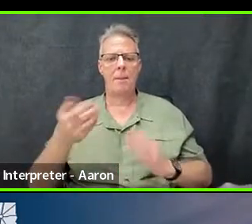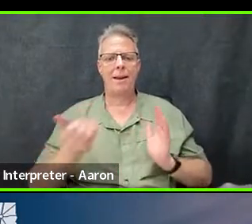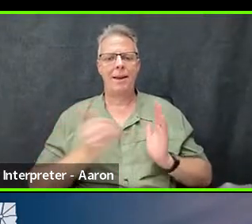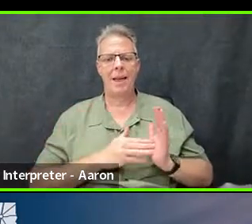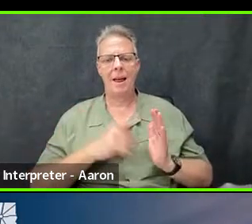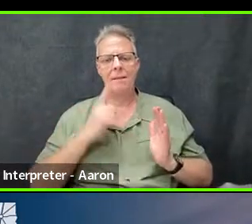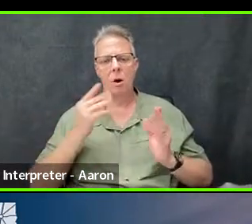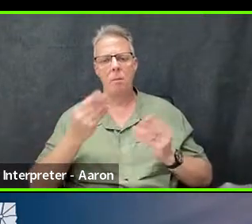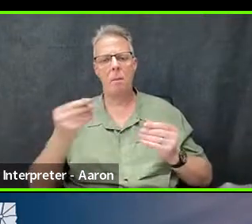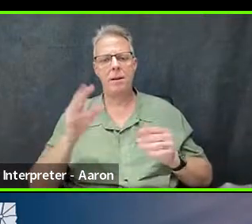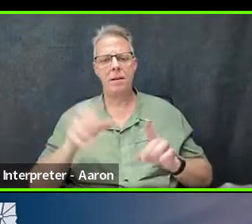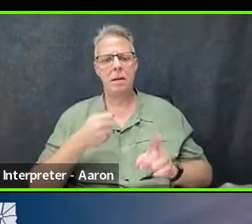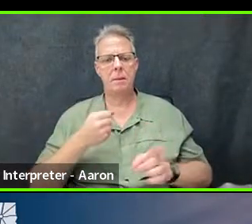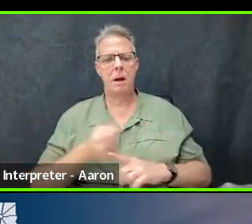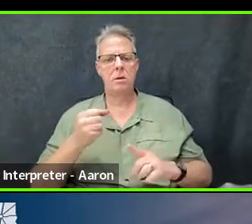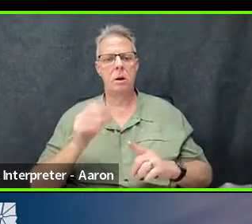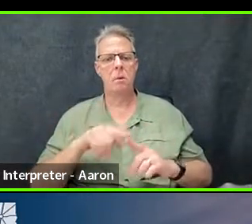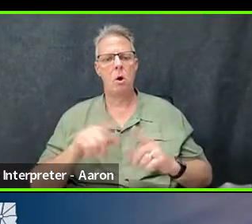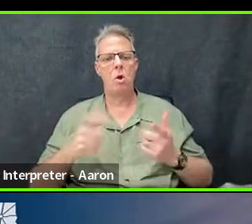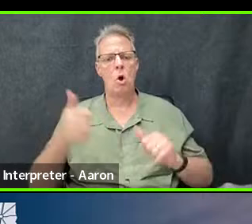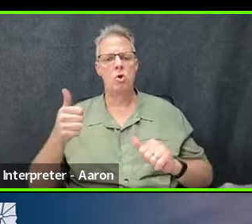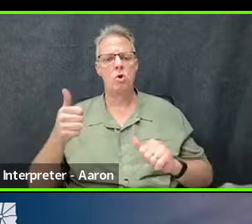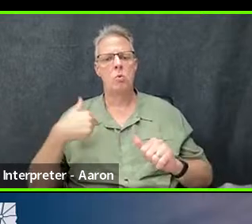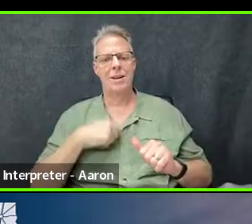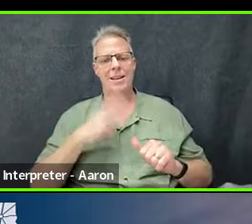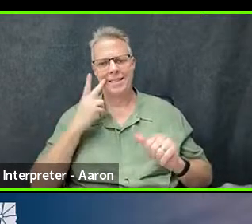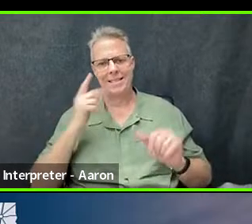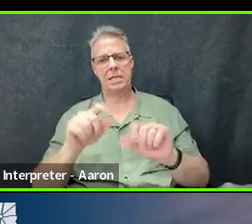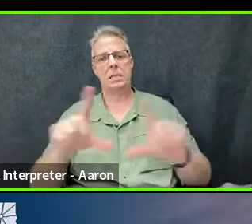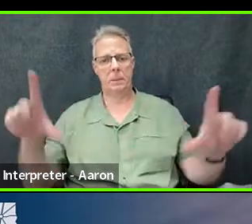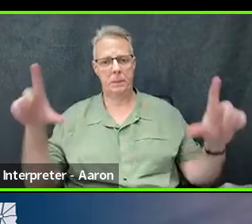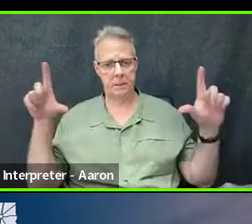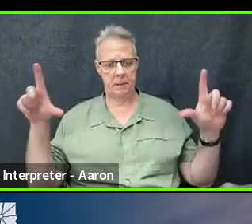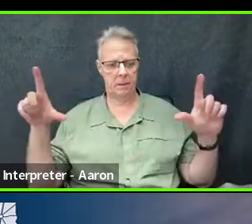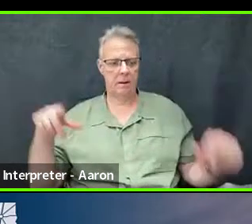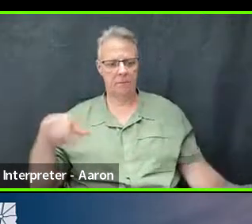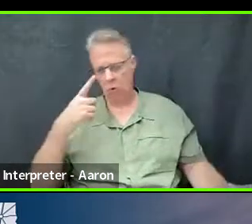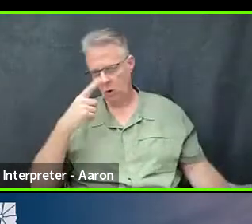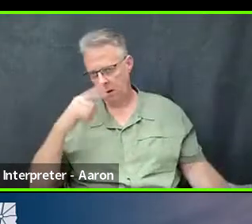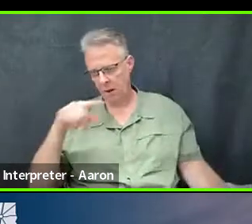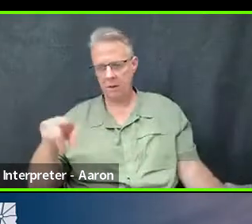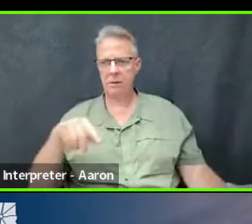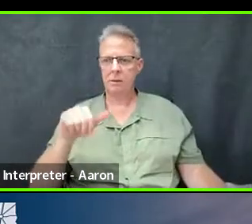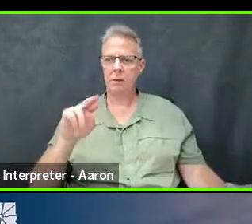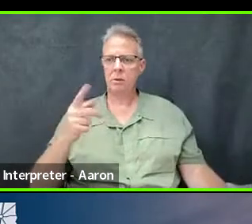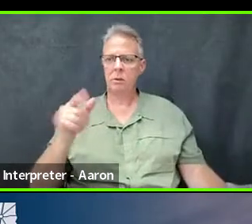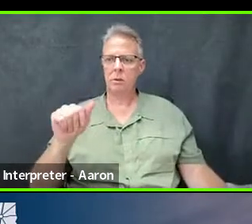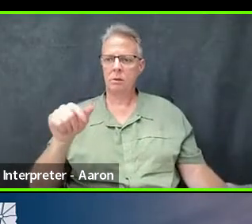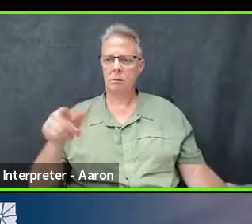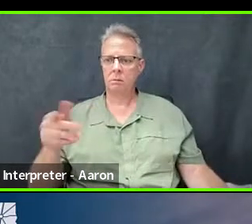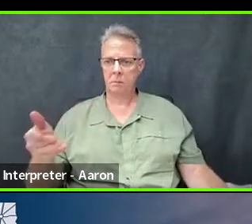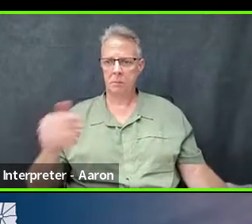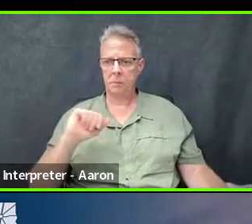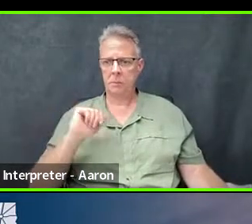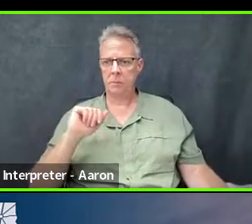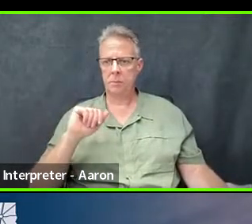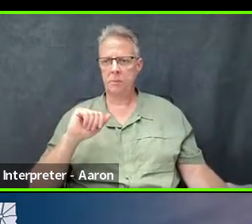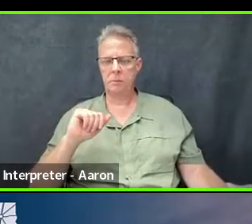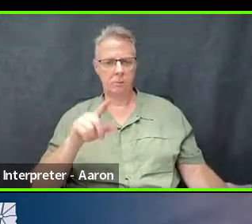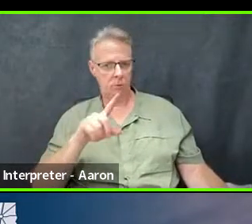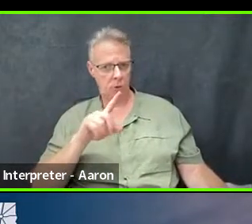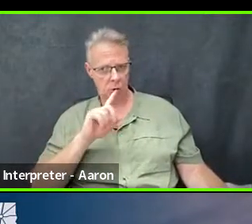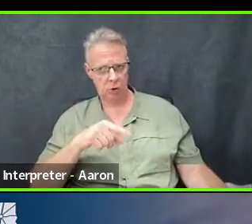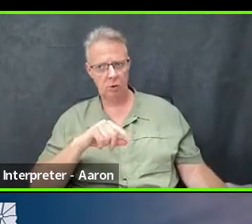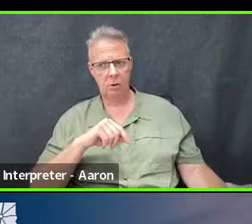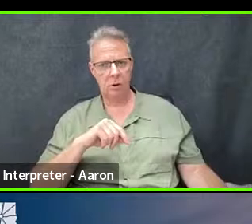of the properties impacted, but larger so we can see the details better? Angela, can you speak to that one? Sure.